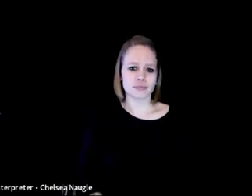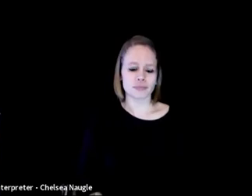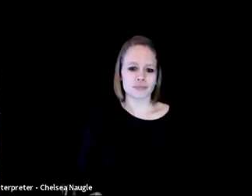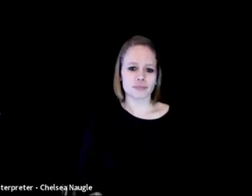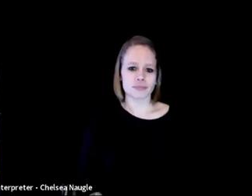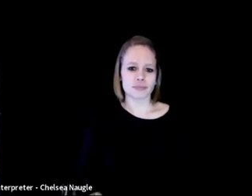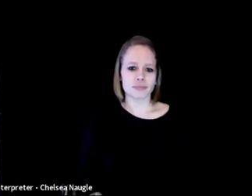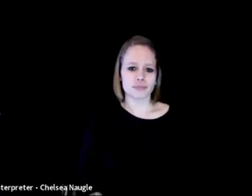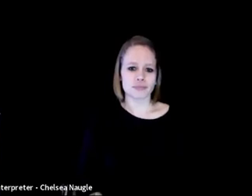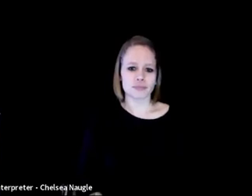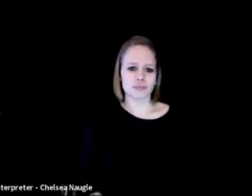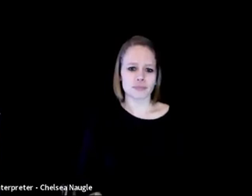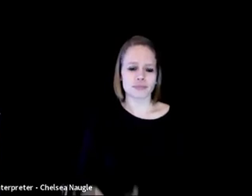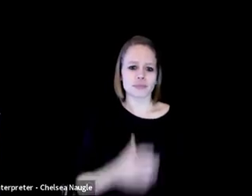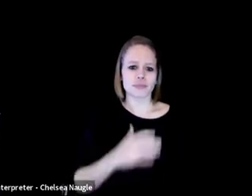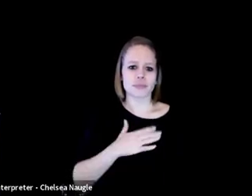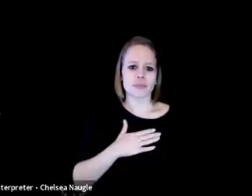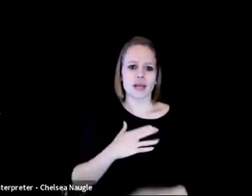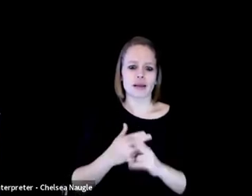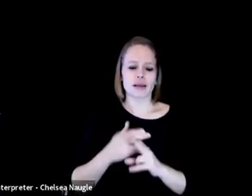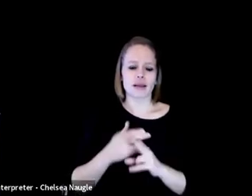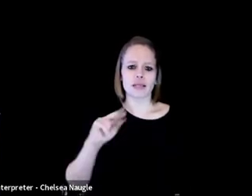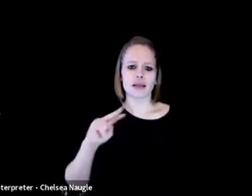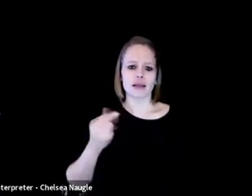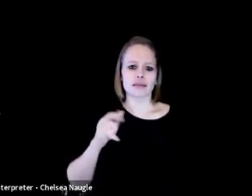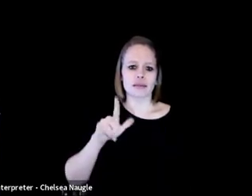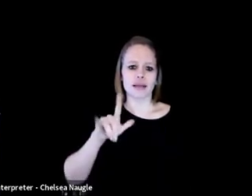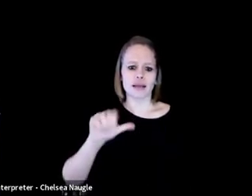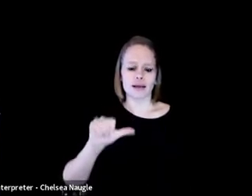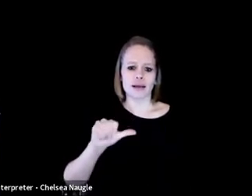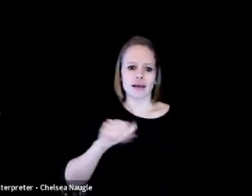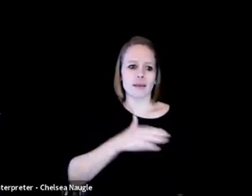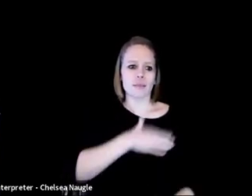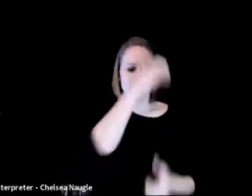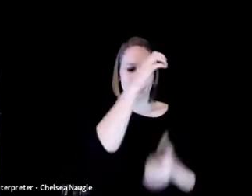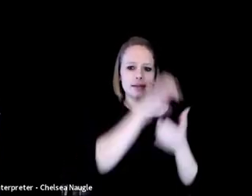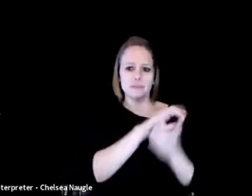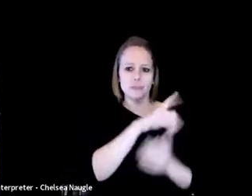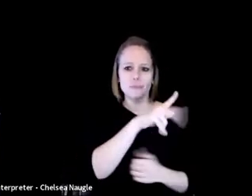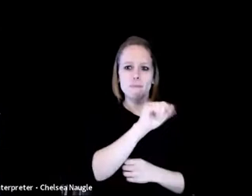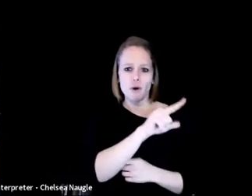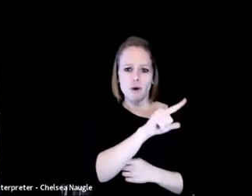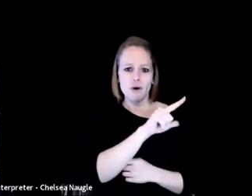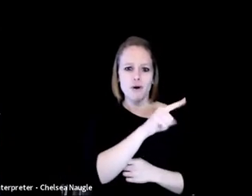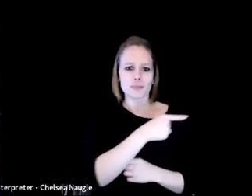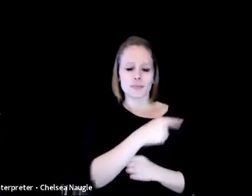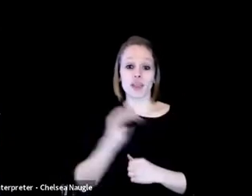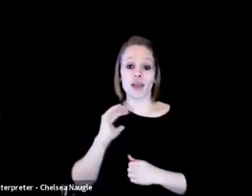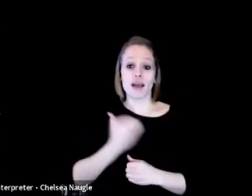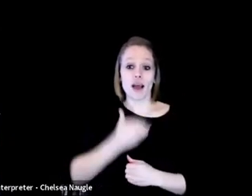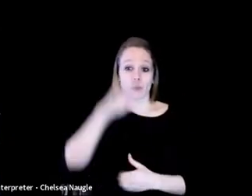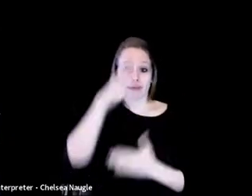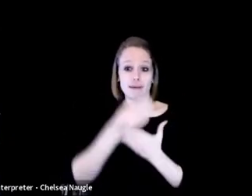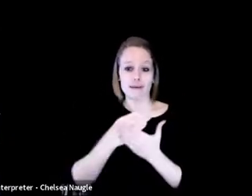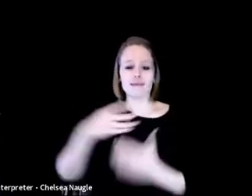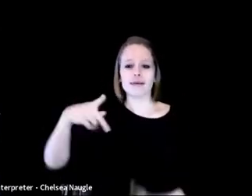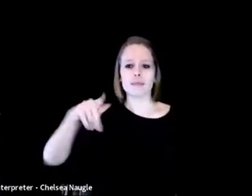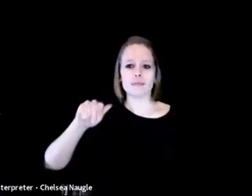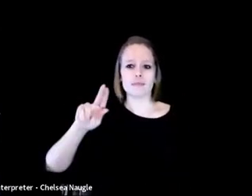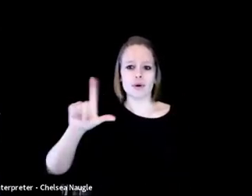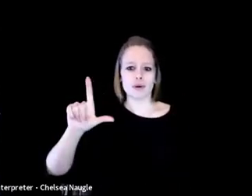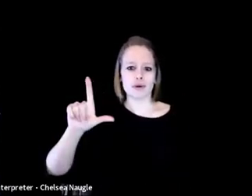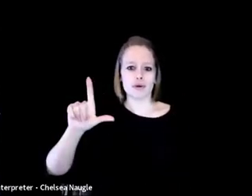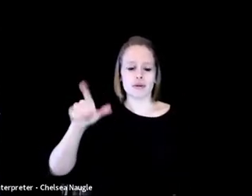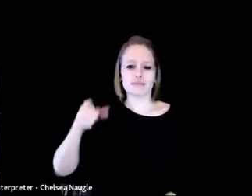My name is Angelica, and this is my husband, Paul. And our son is Paul.